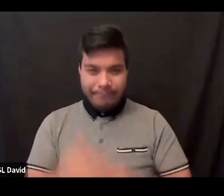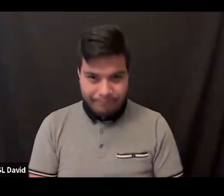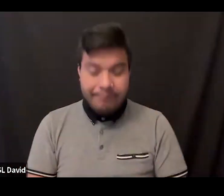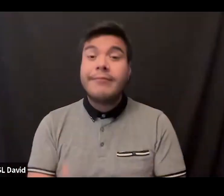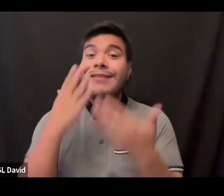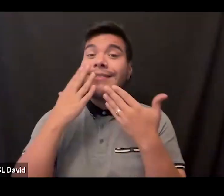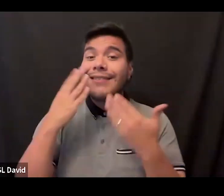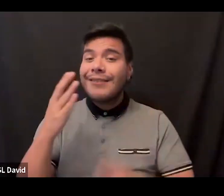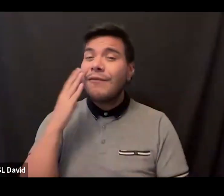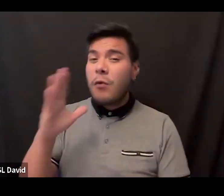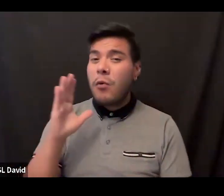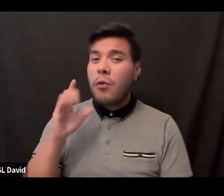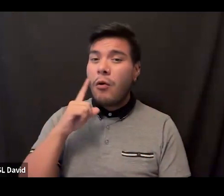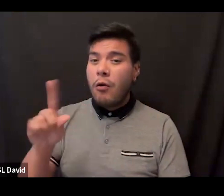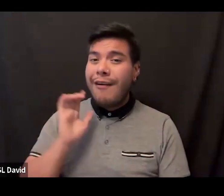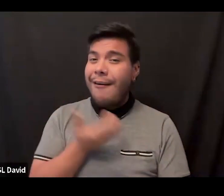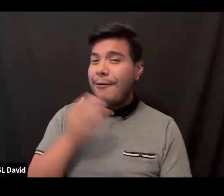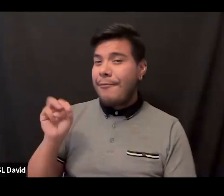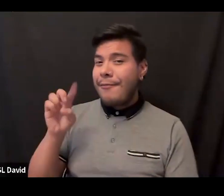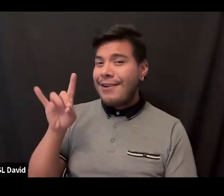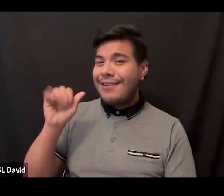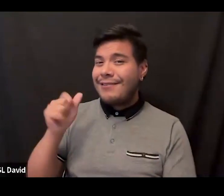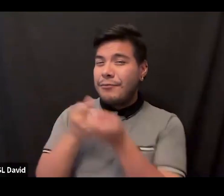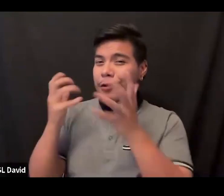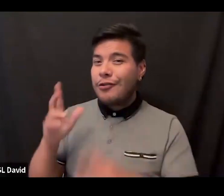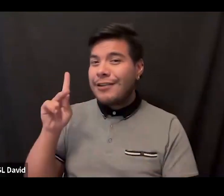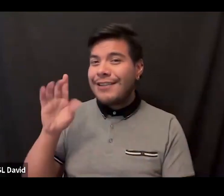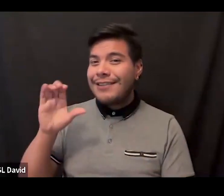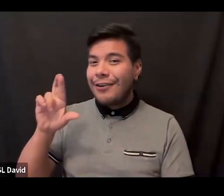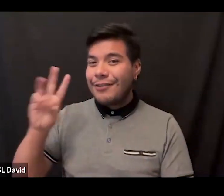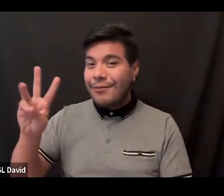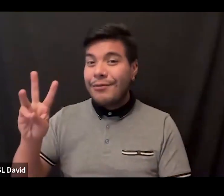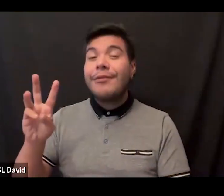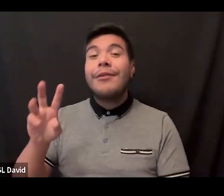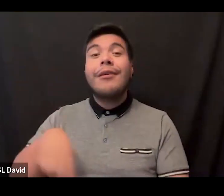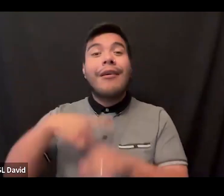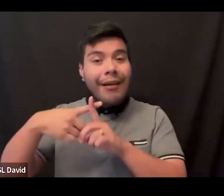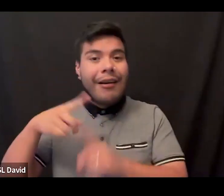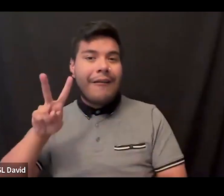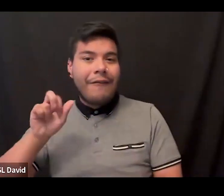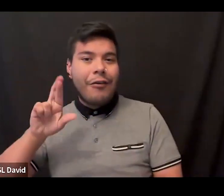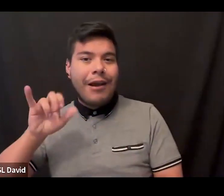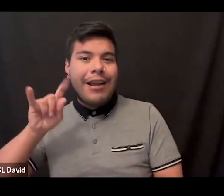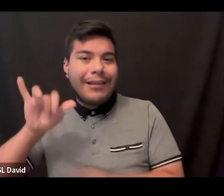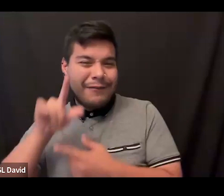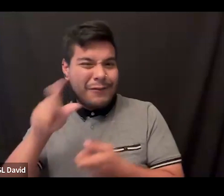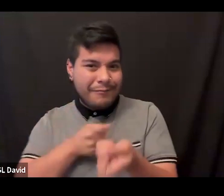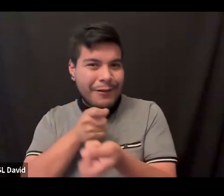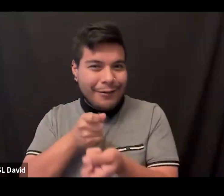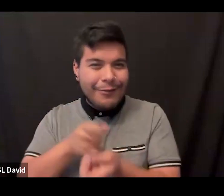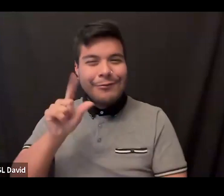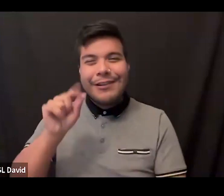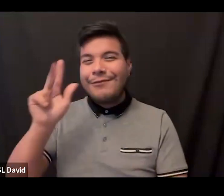Thank you to our media sponsors, KCRW and Variety, for sponsoring our